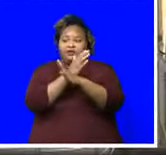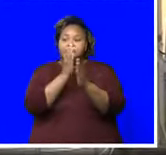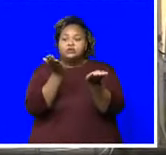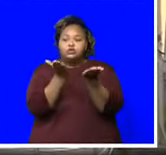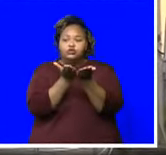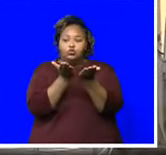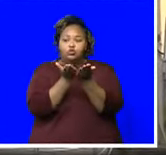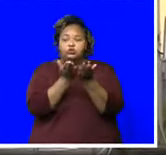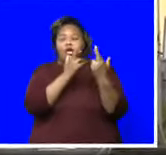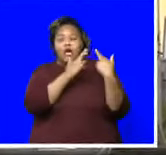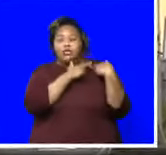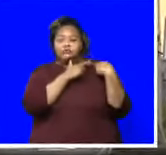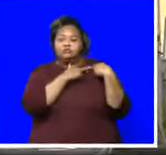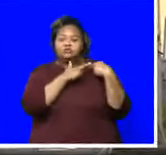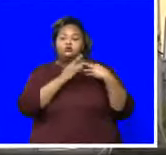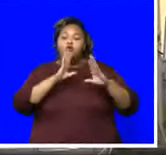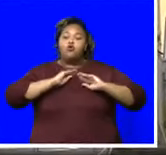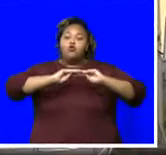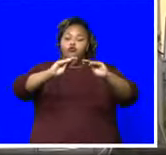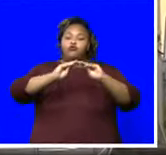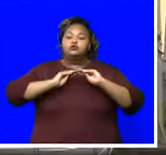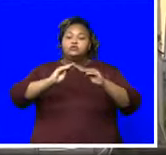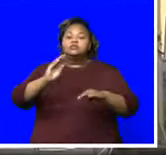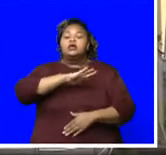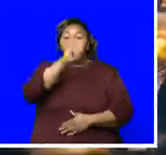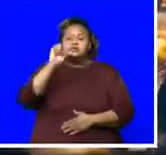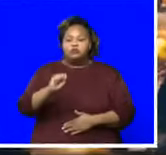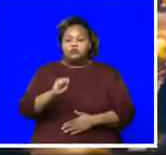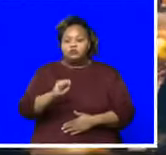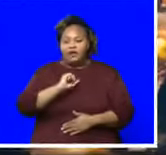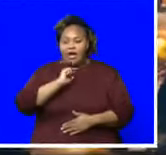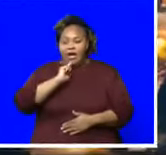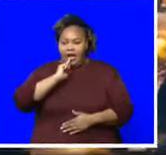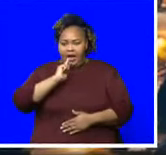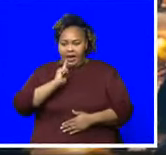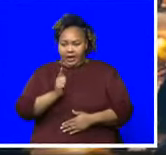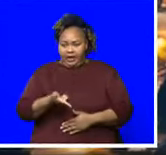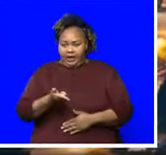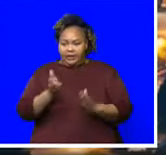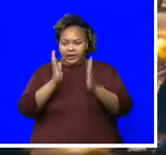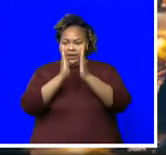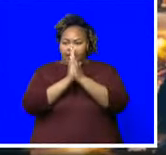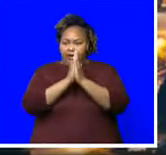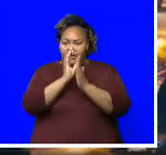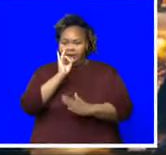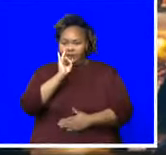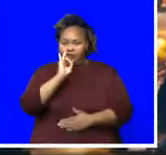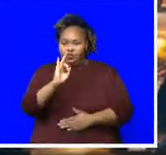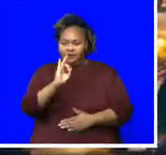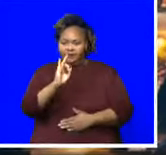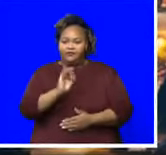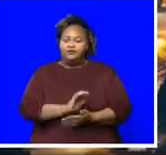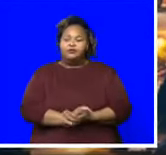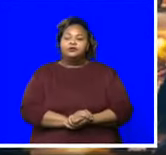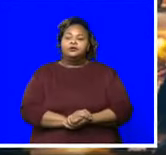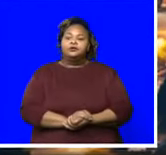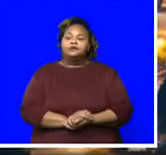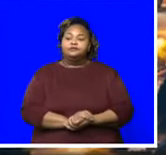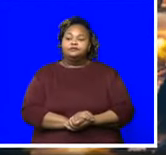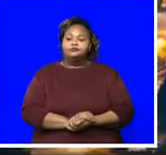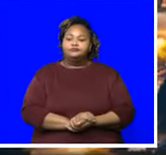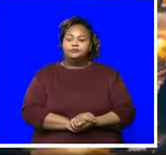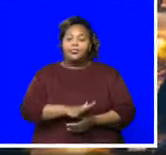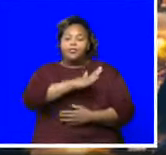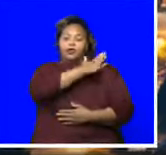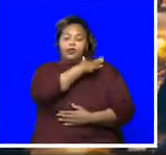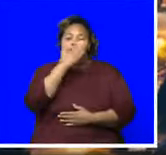TV kubika nelisiwendla ngamandla kunambongwa Dube Mbabane. Induna iltiko letemidlalo temasiko letindzaba tebantu labasha